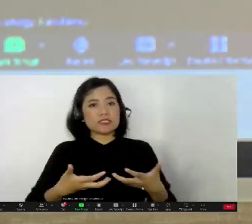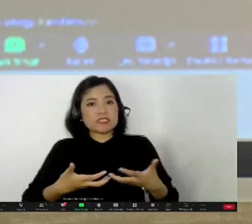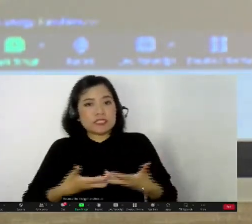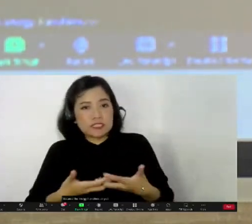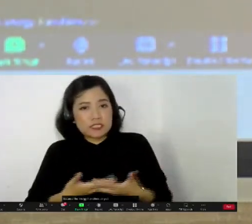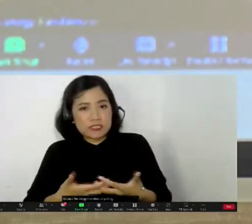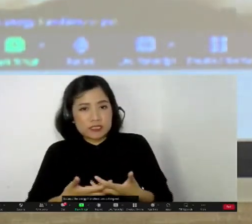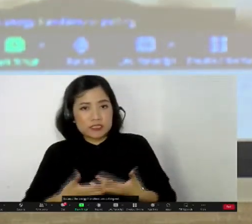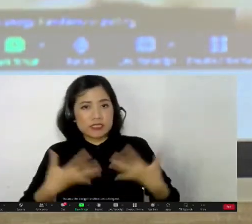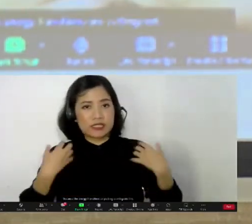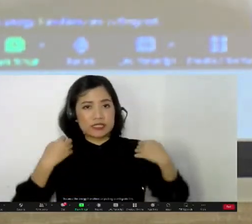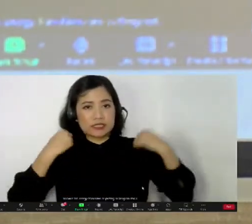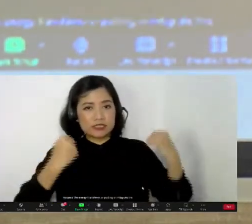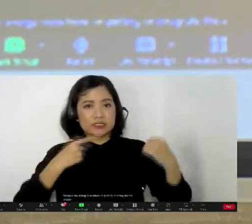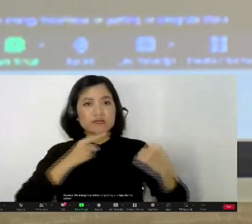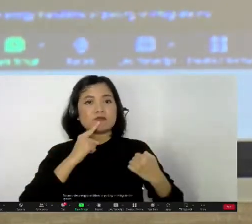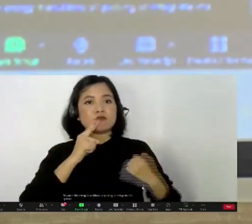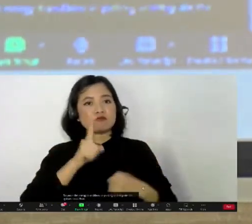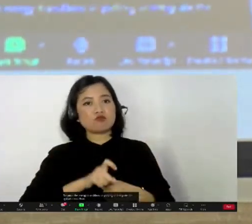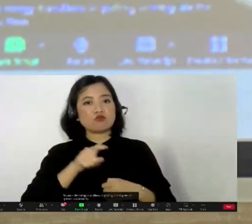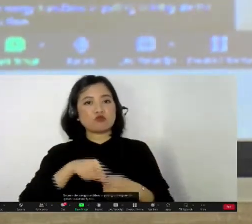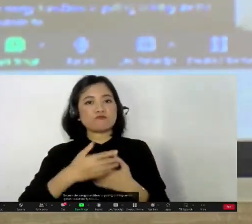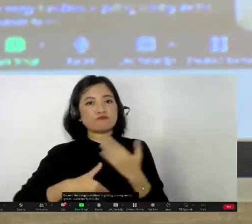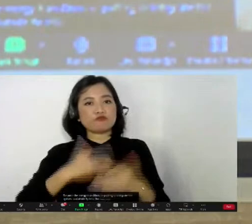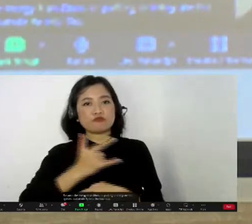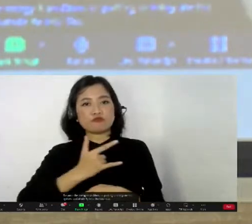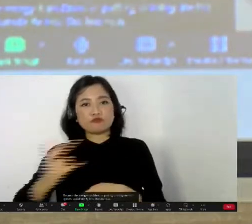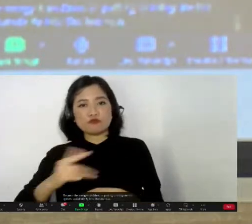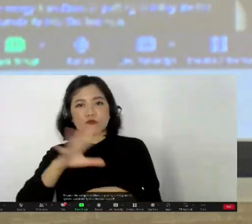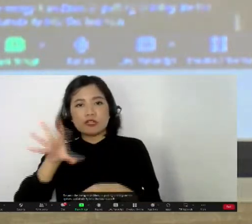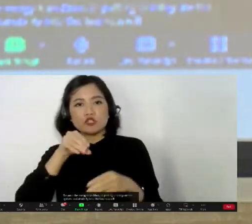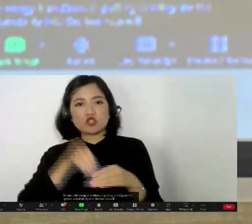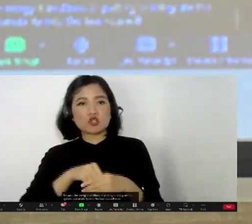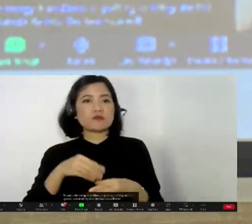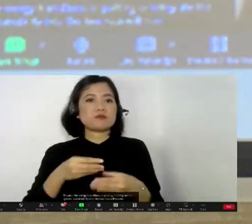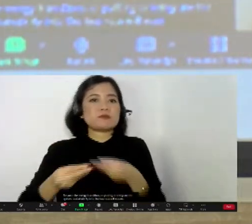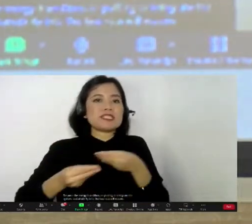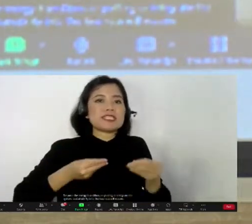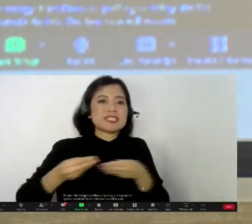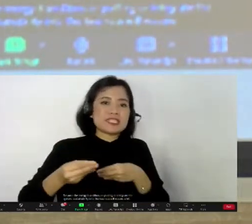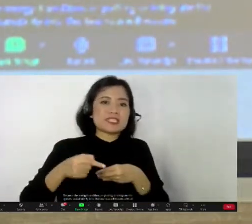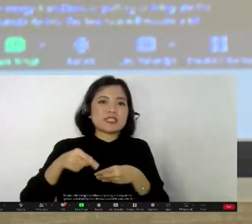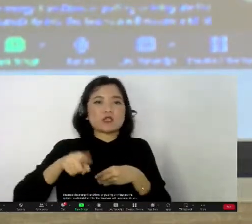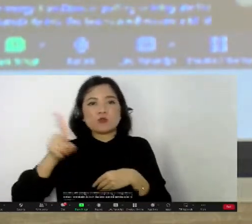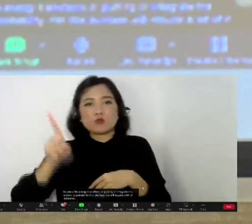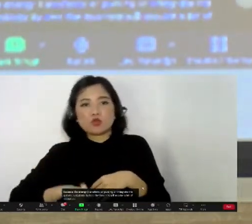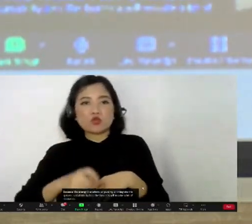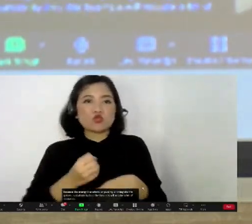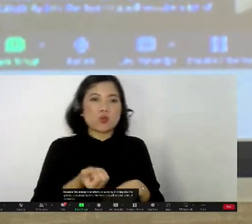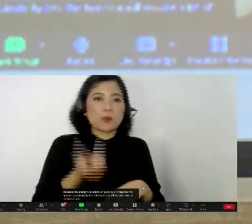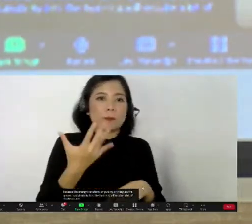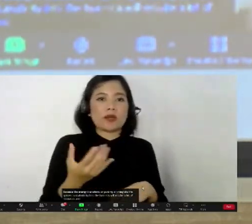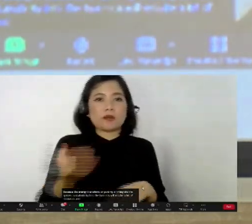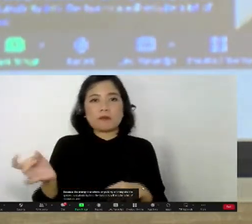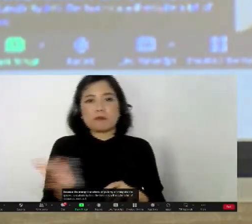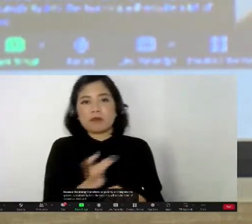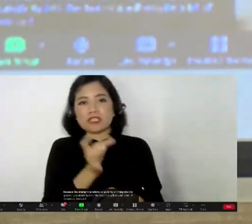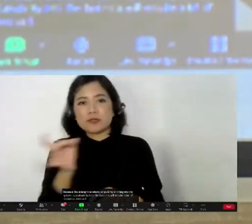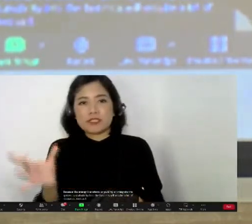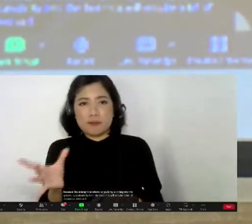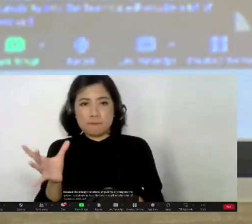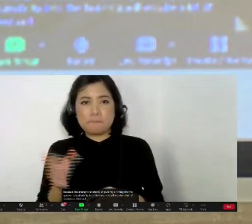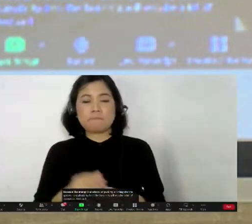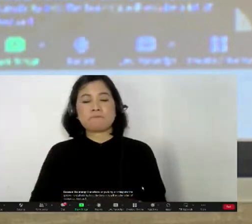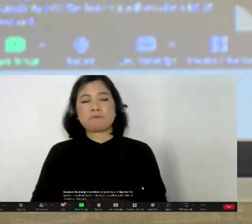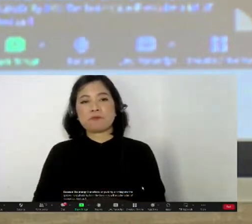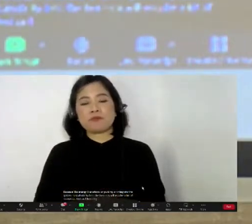or integrate the sustainability into the business will require a lot of resources. And as I